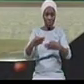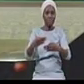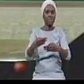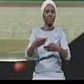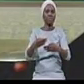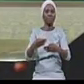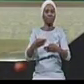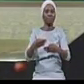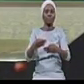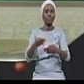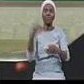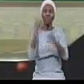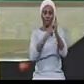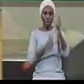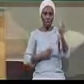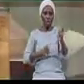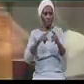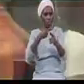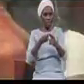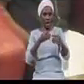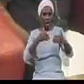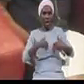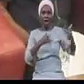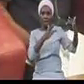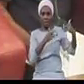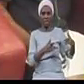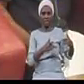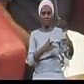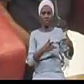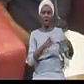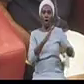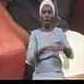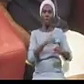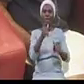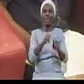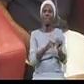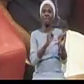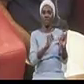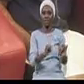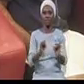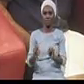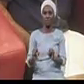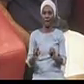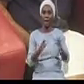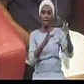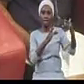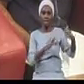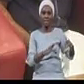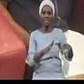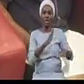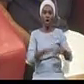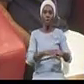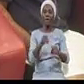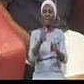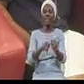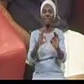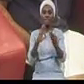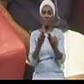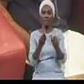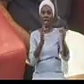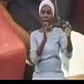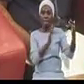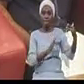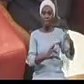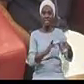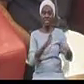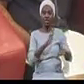The Lord will have mercy on every individual. Mercy on every family. Mercy on every